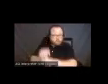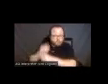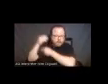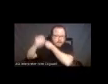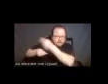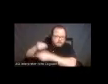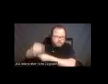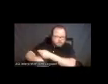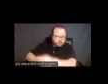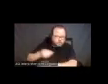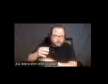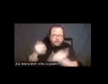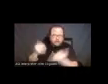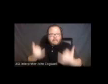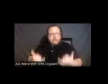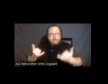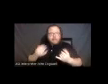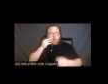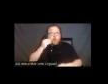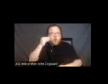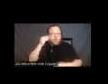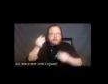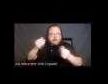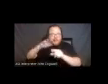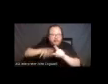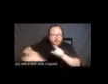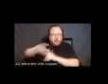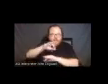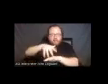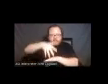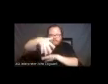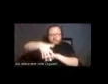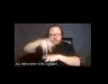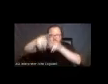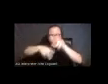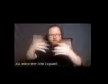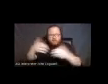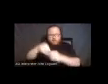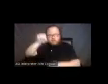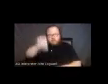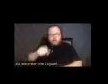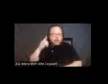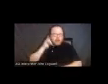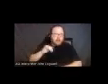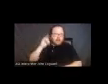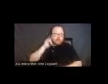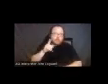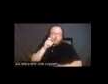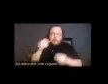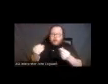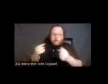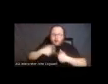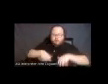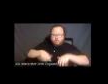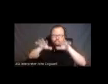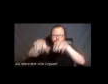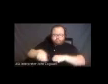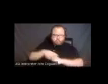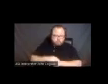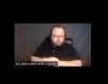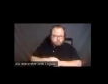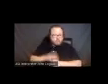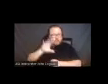and contemporary homelands of the indigenous peoples of Southern California, whose land it occupies.